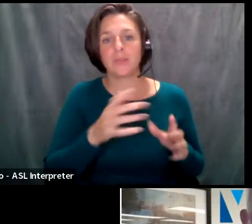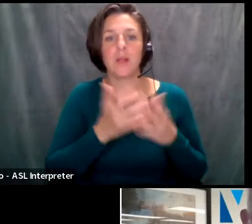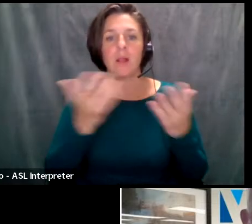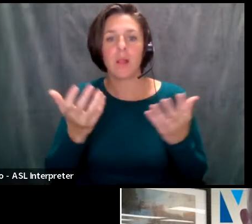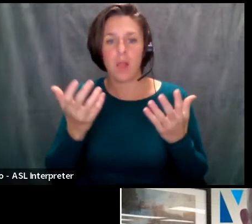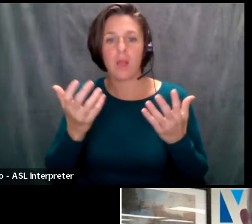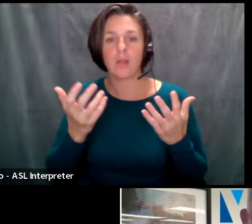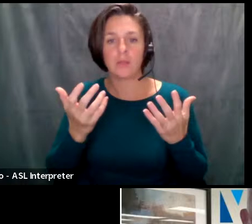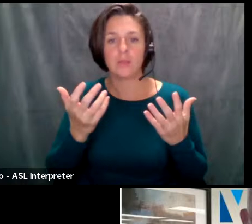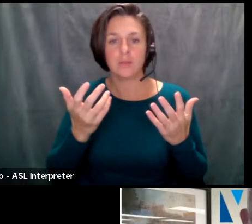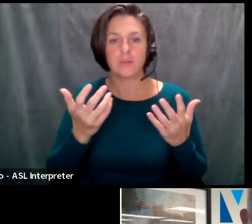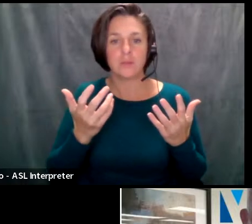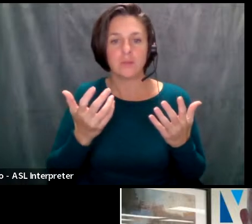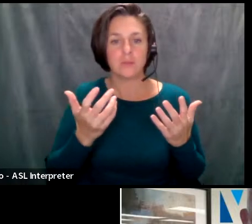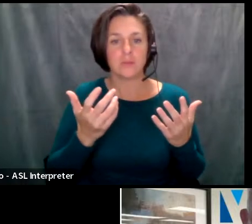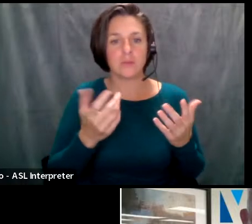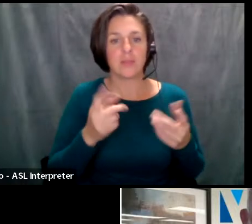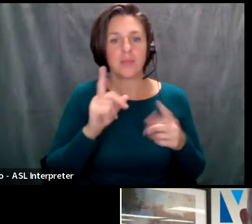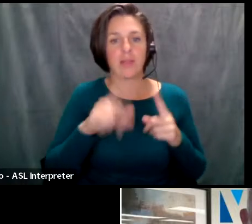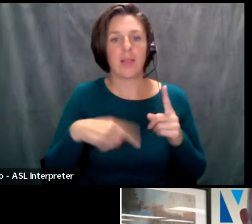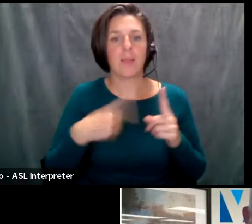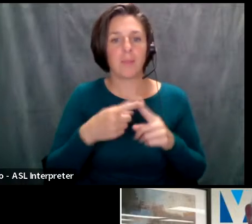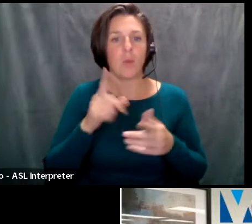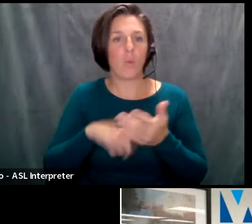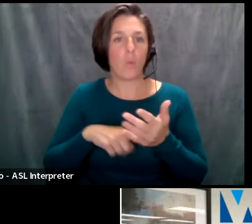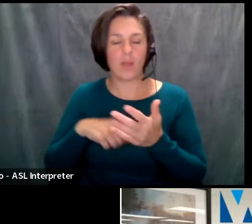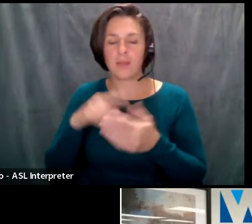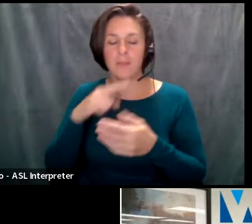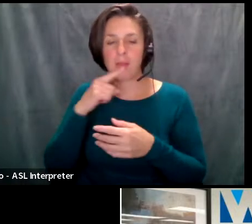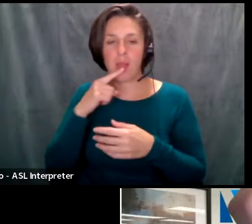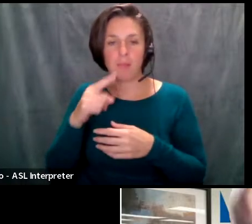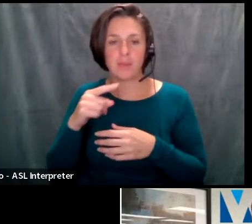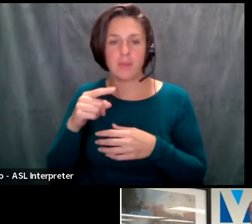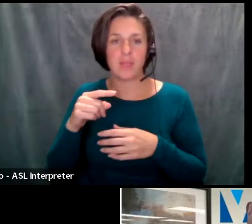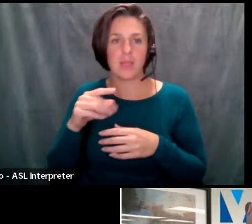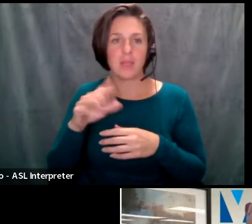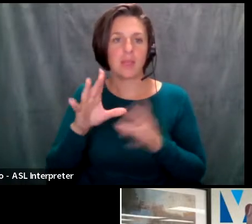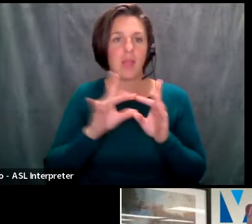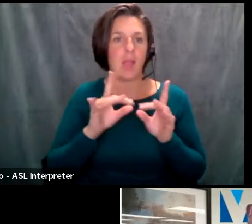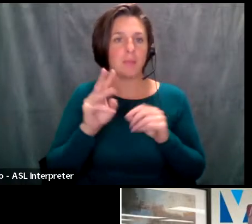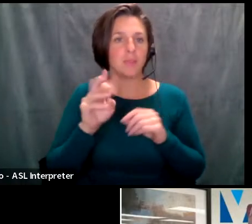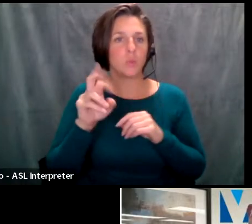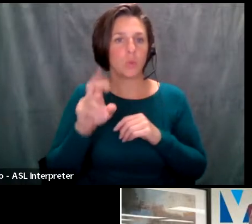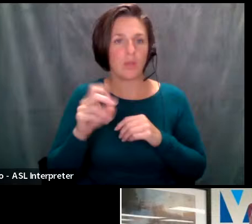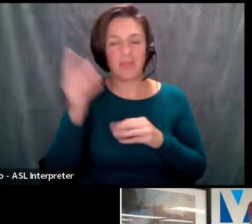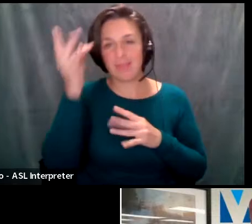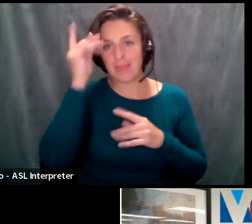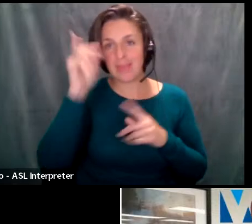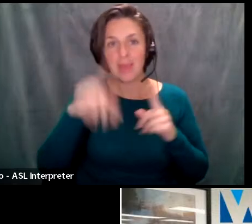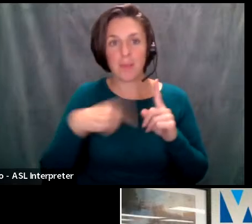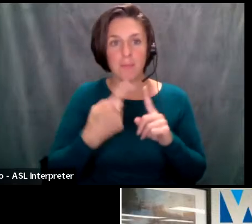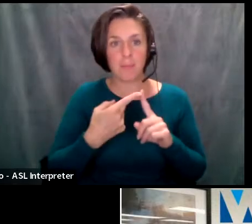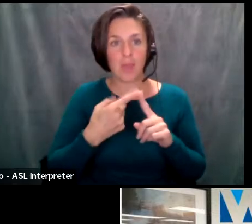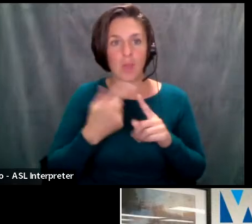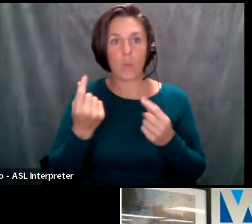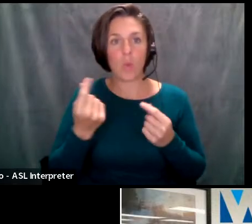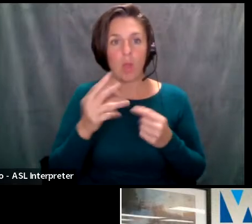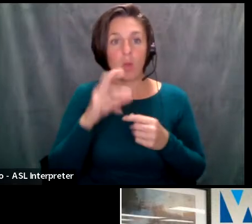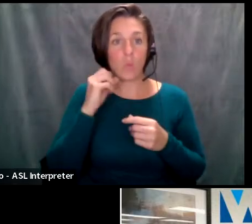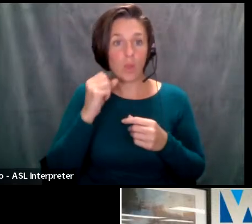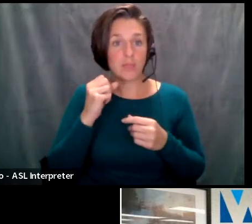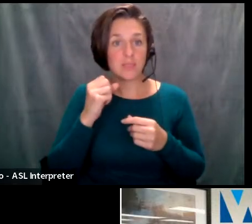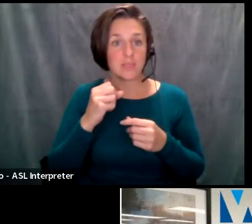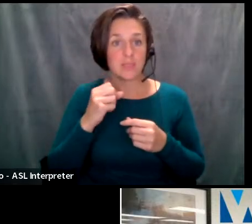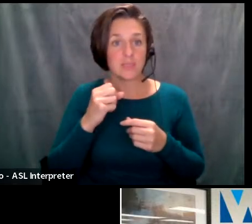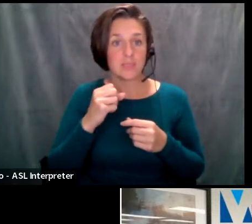to what the public comments were, and thinking about what was being said at the conference